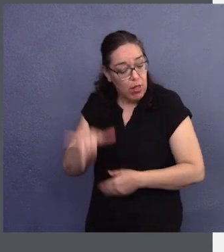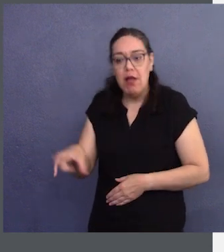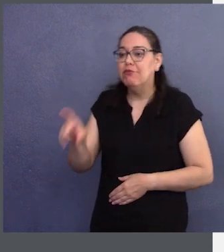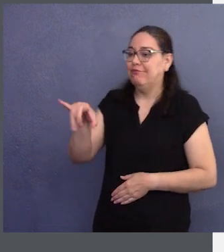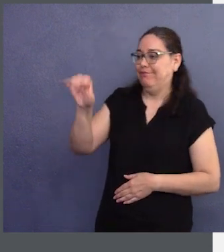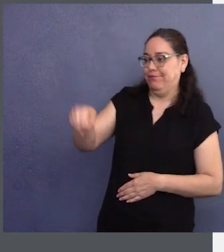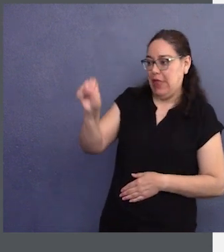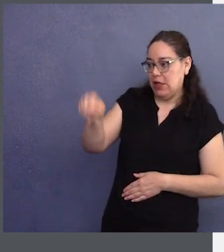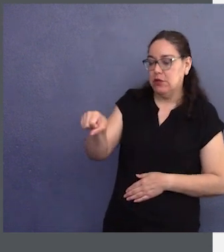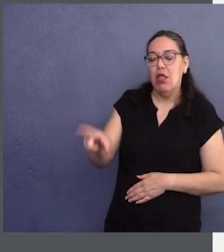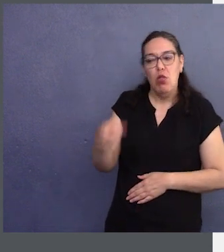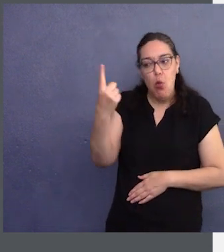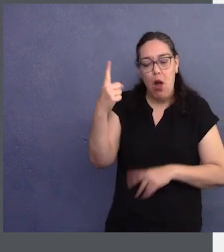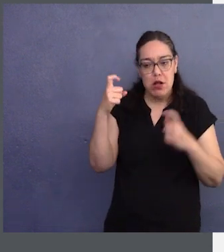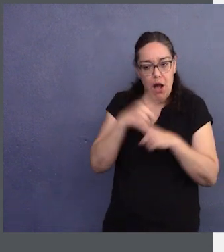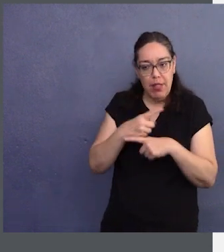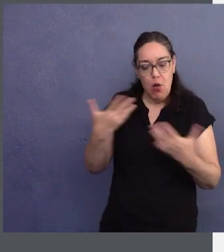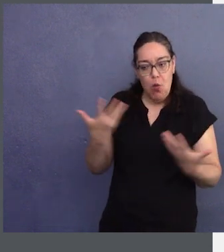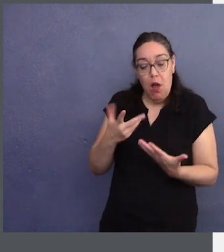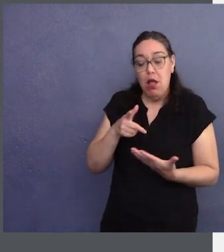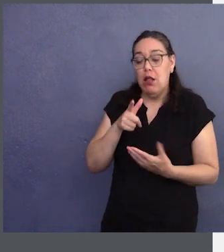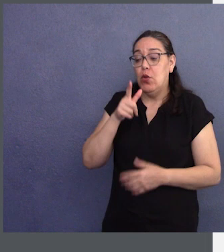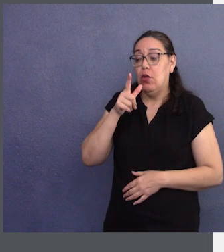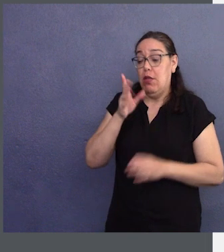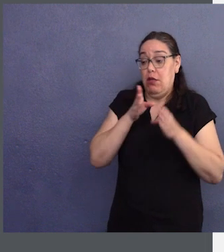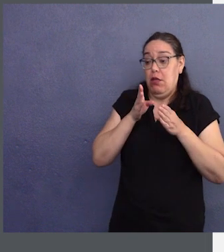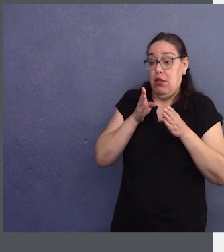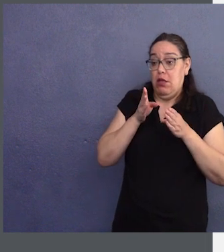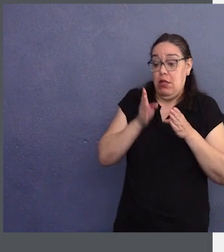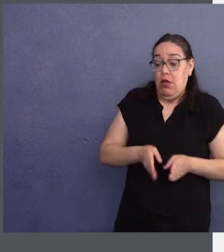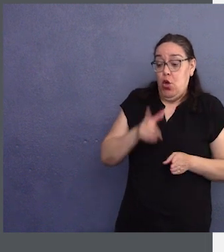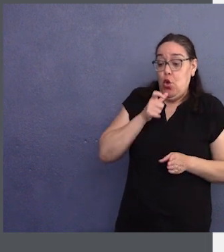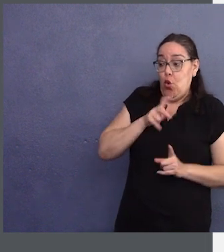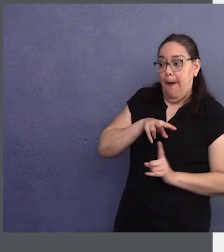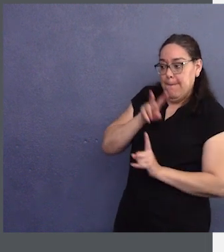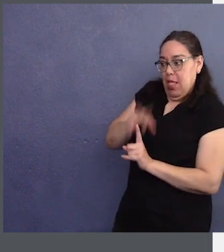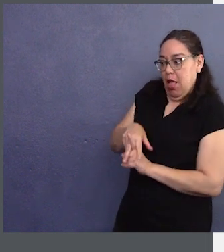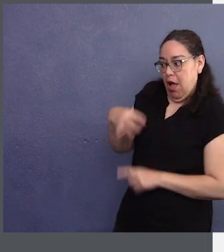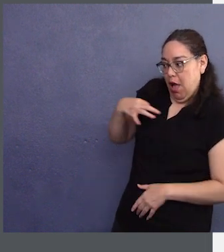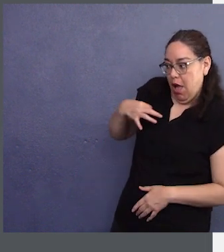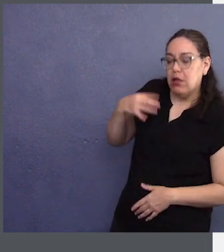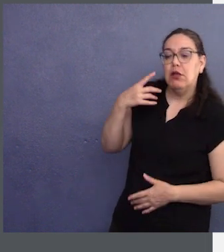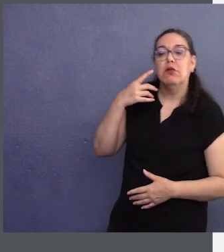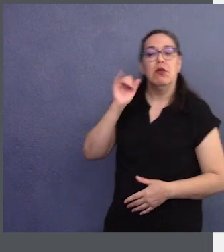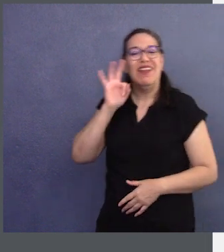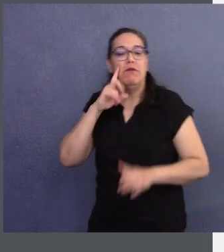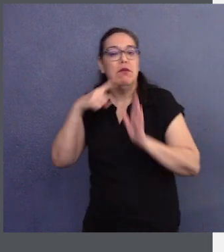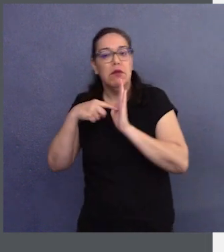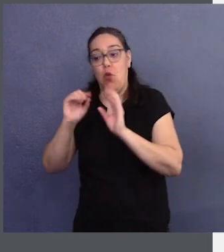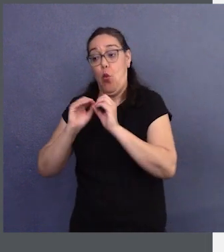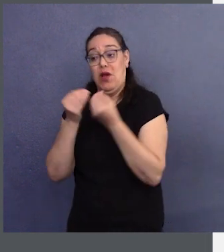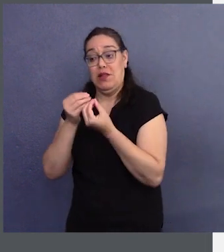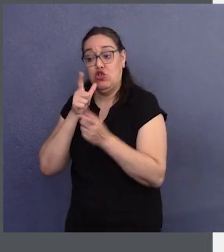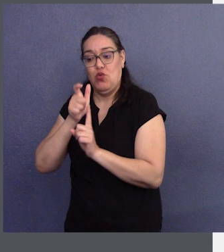The only complication with that is that the applicant, if it is a faith-based organization,